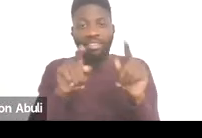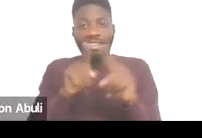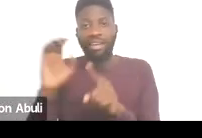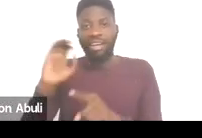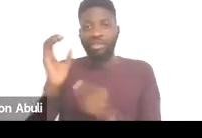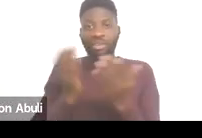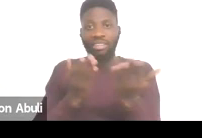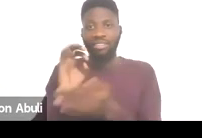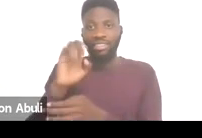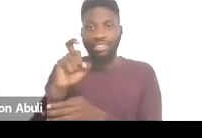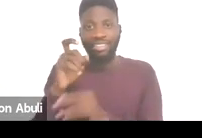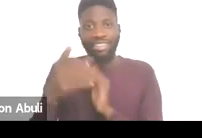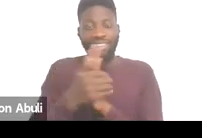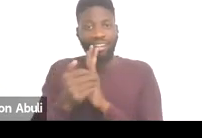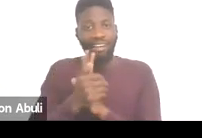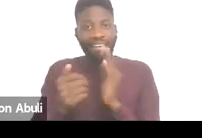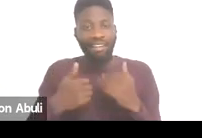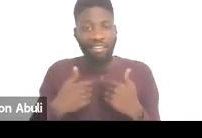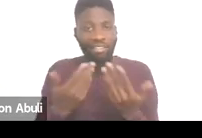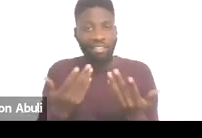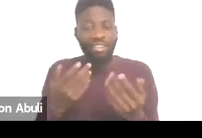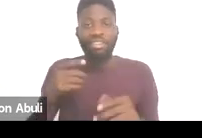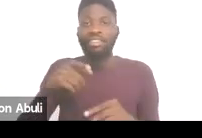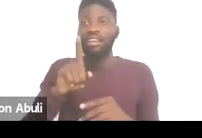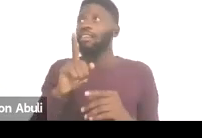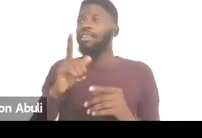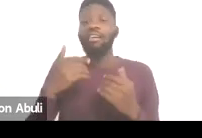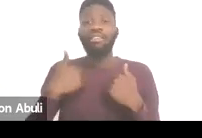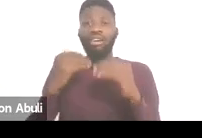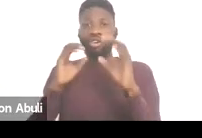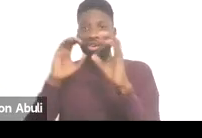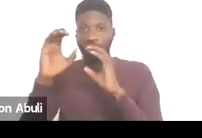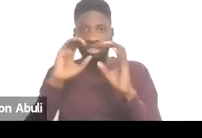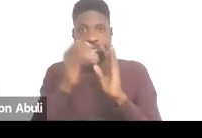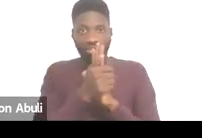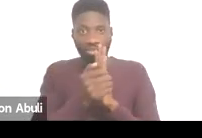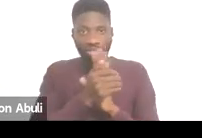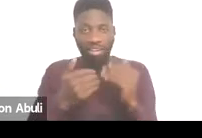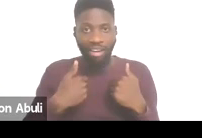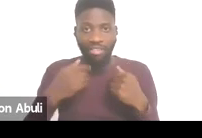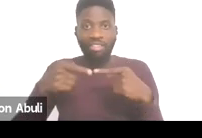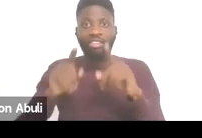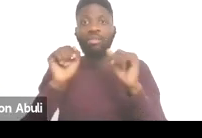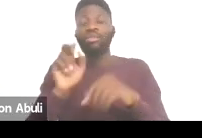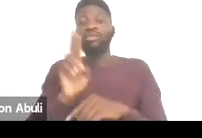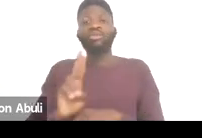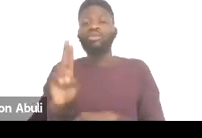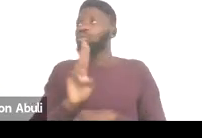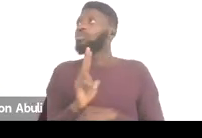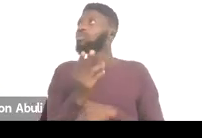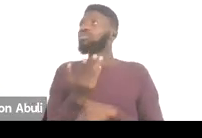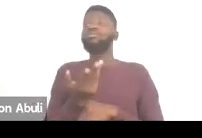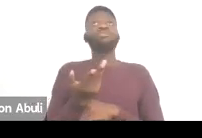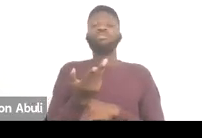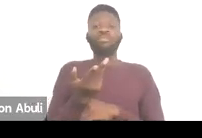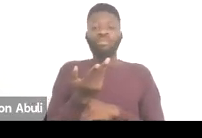executive, do you have the necessary communication skills? Are you able to use the necessary equipment